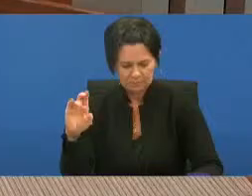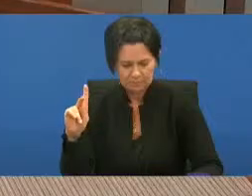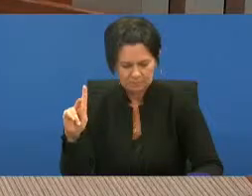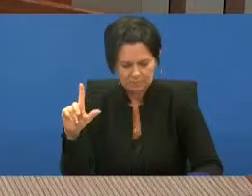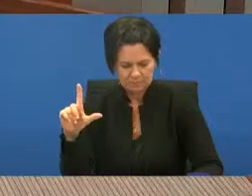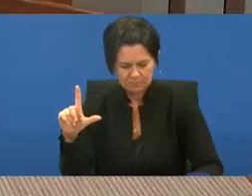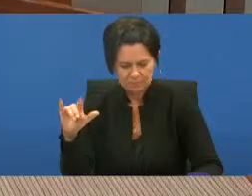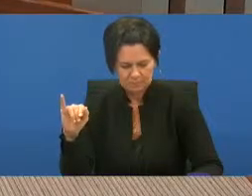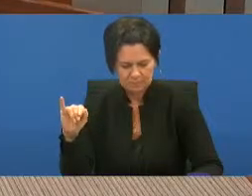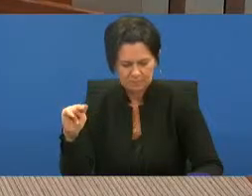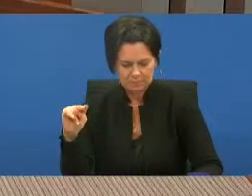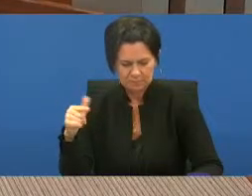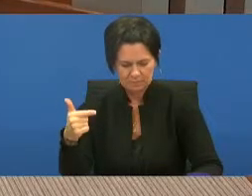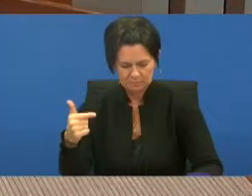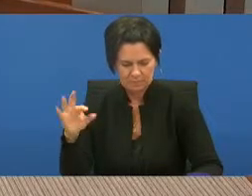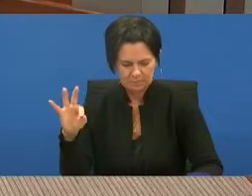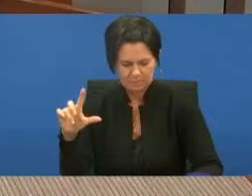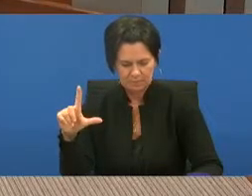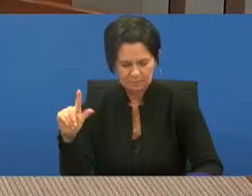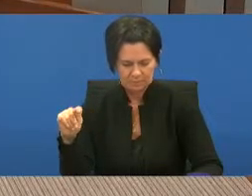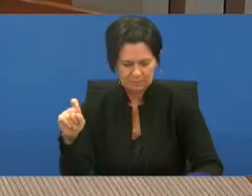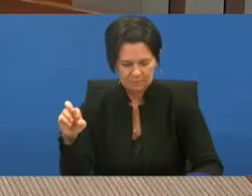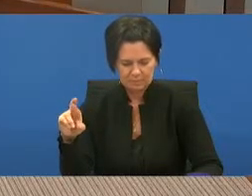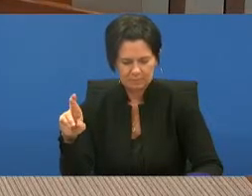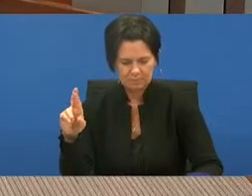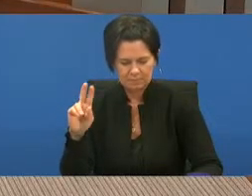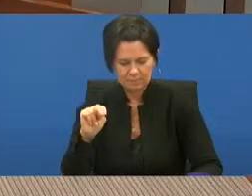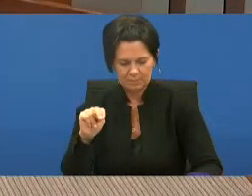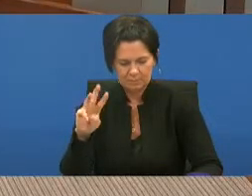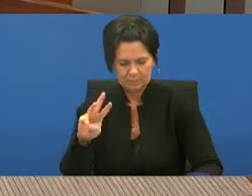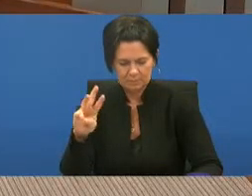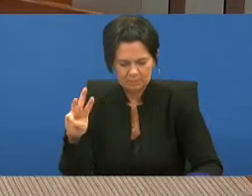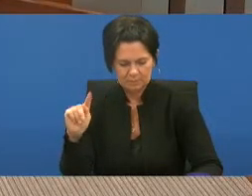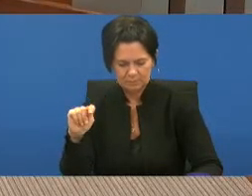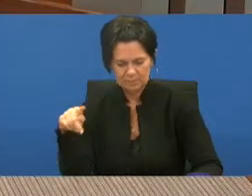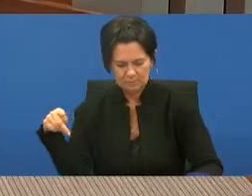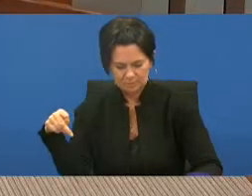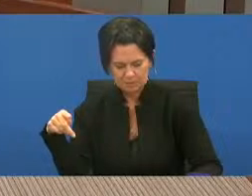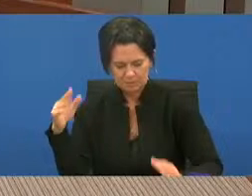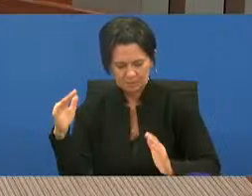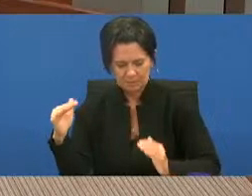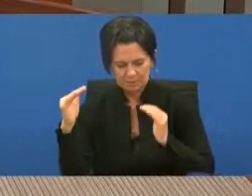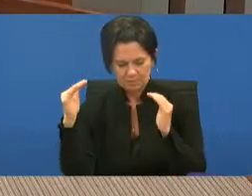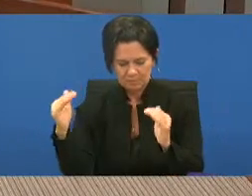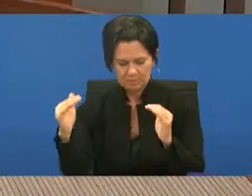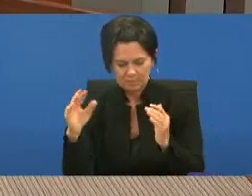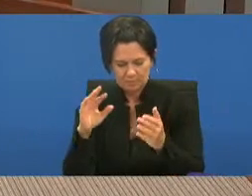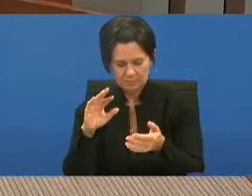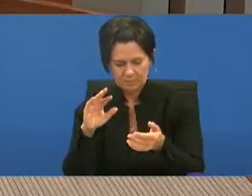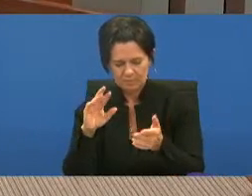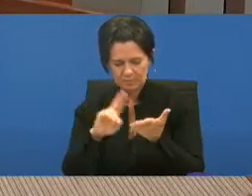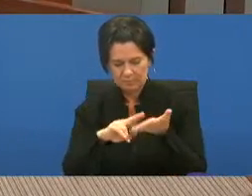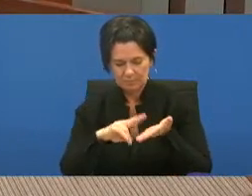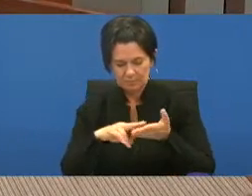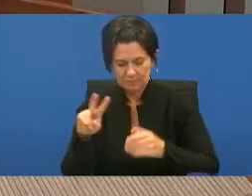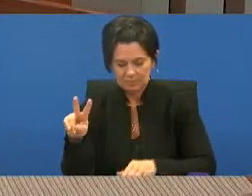NWWTP Trickling Filter Upgrade Phase 2, low bid Owen Earthworks LLC,